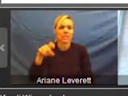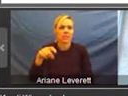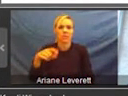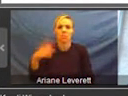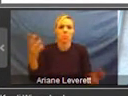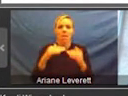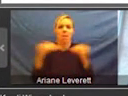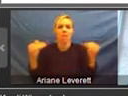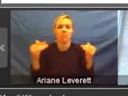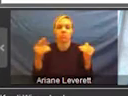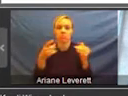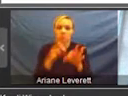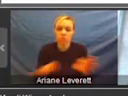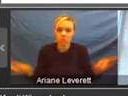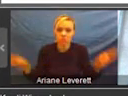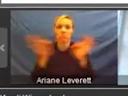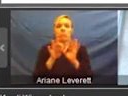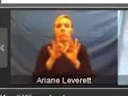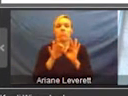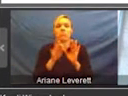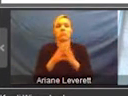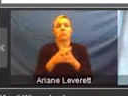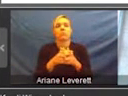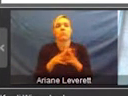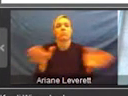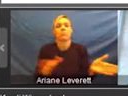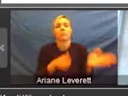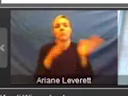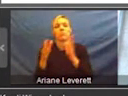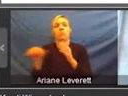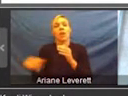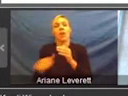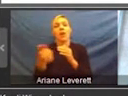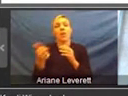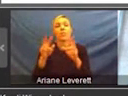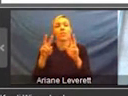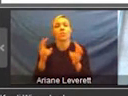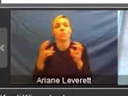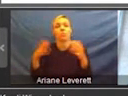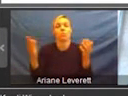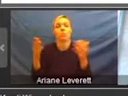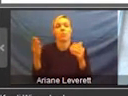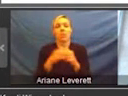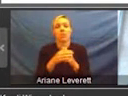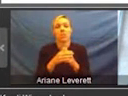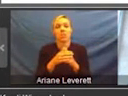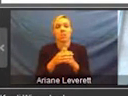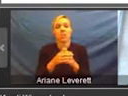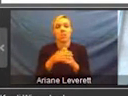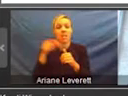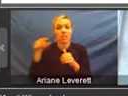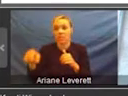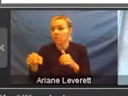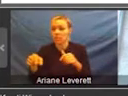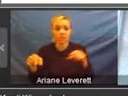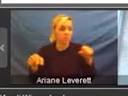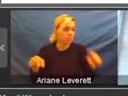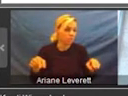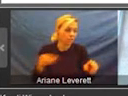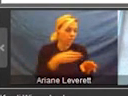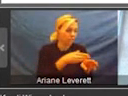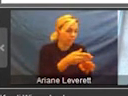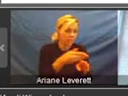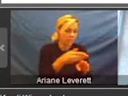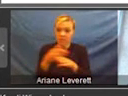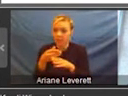And another issue is that fields are not sufficiently learning from each other, and I will come to